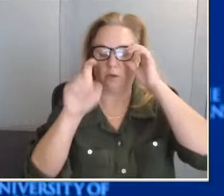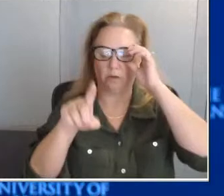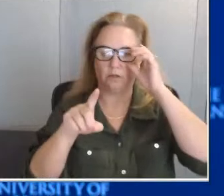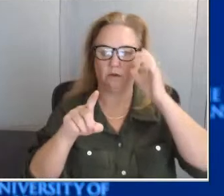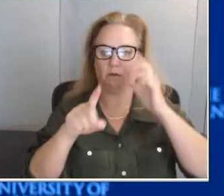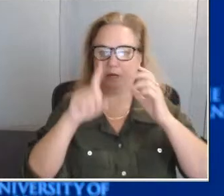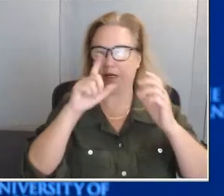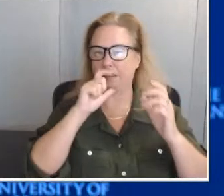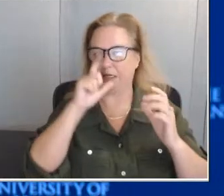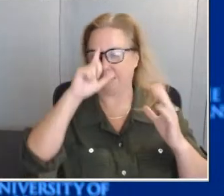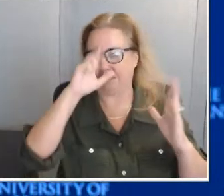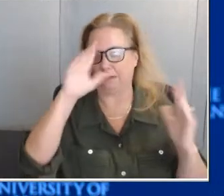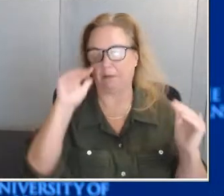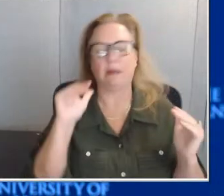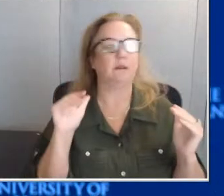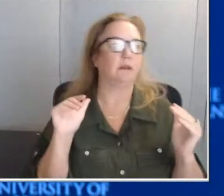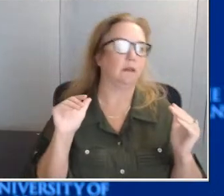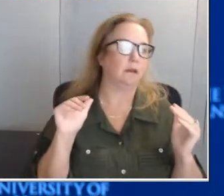expect the overall